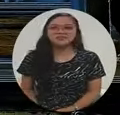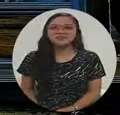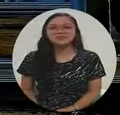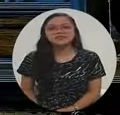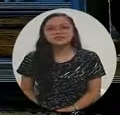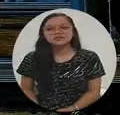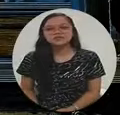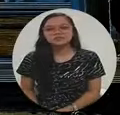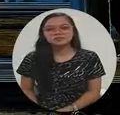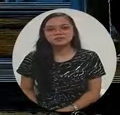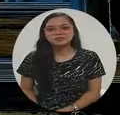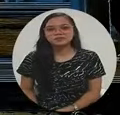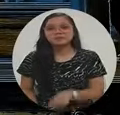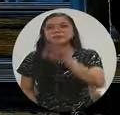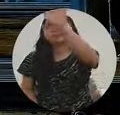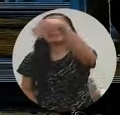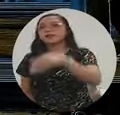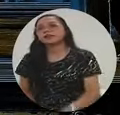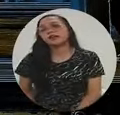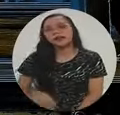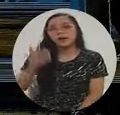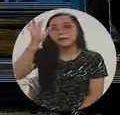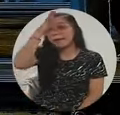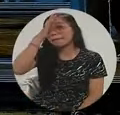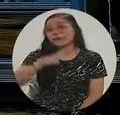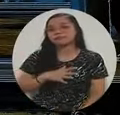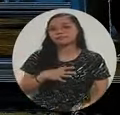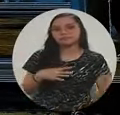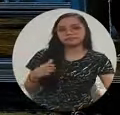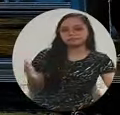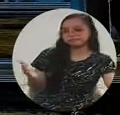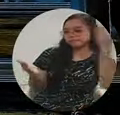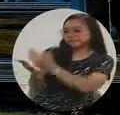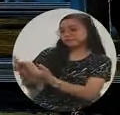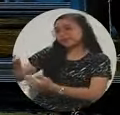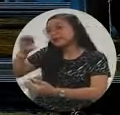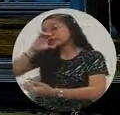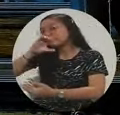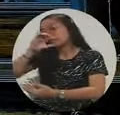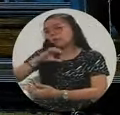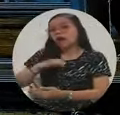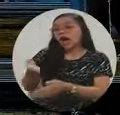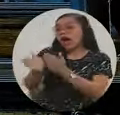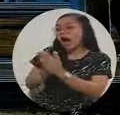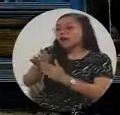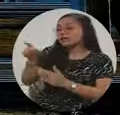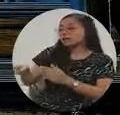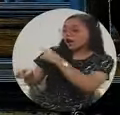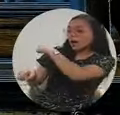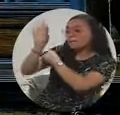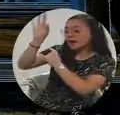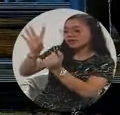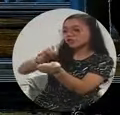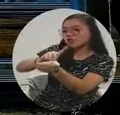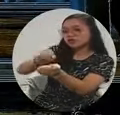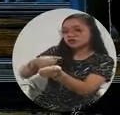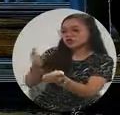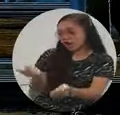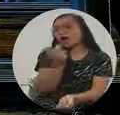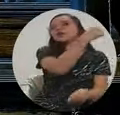And, you know, we were going to, and then he was talking about, you know, my allowance and all of that, and then plus allowance